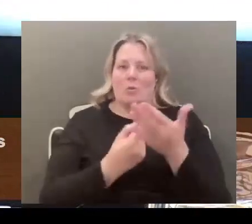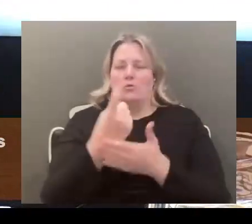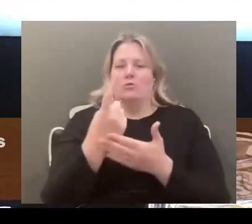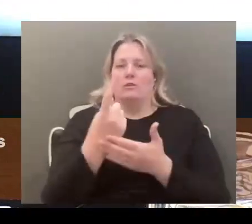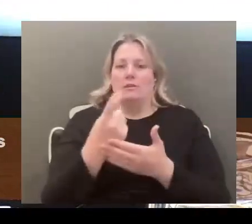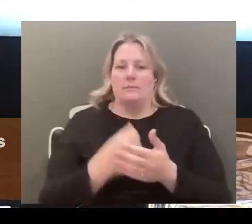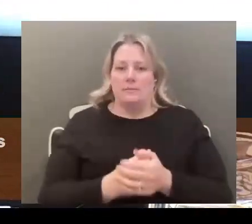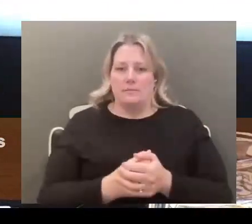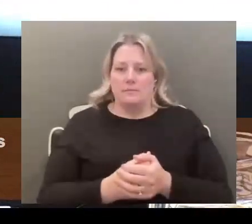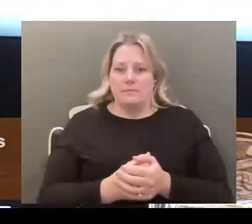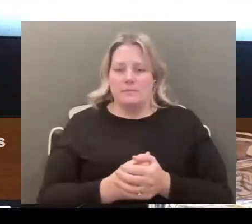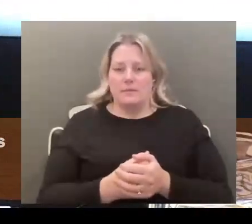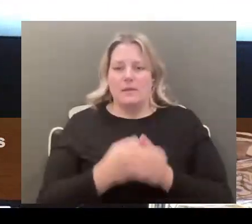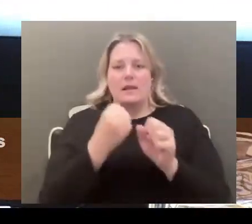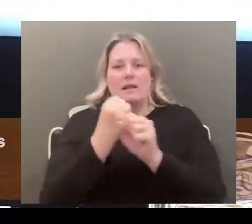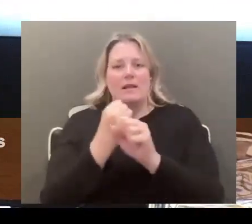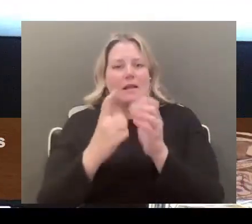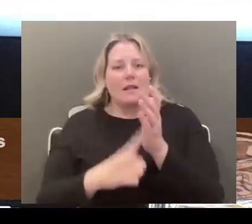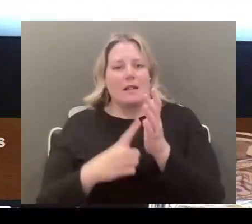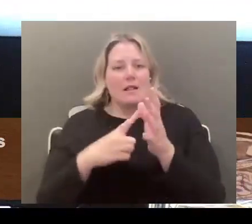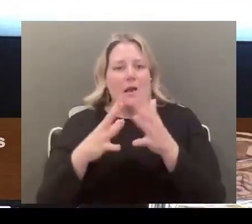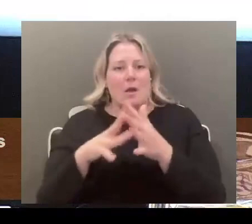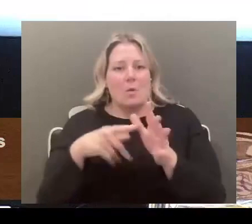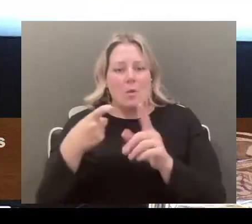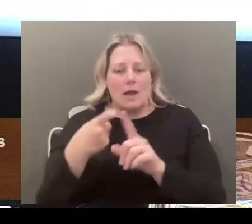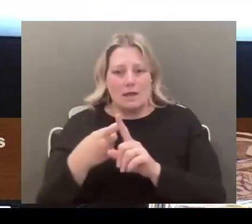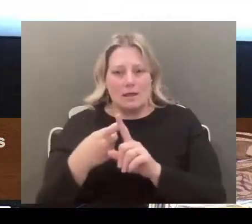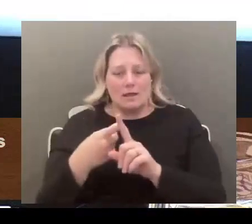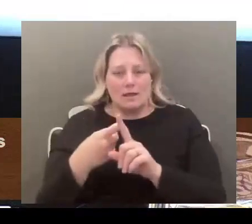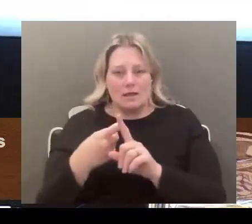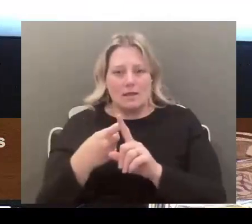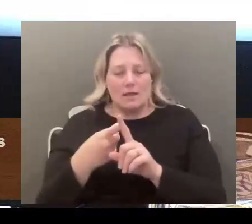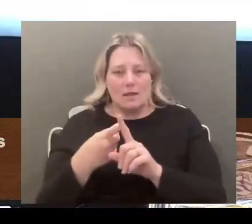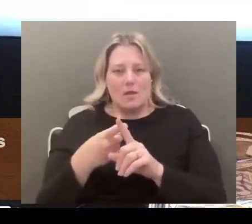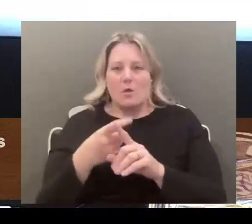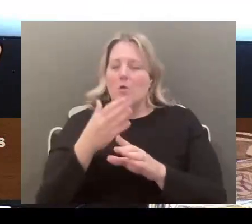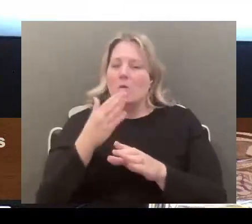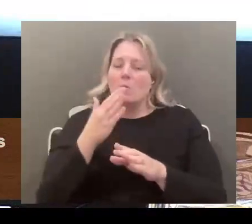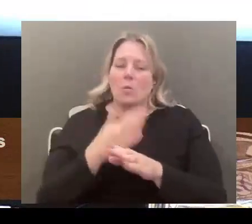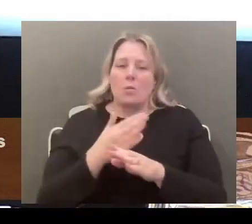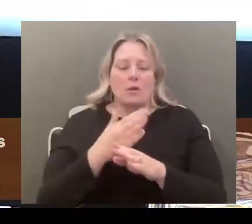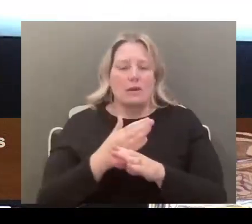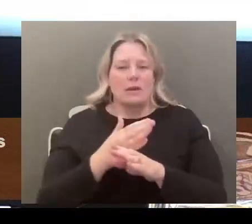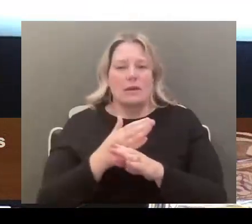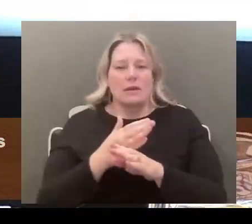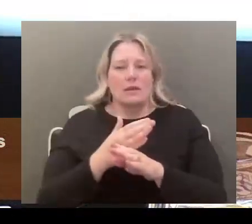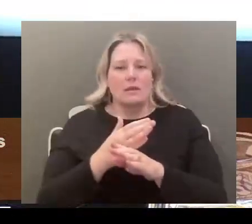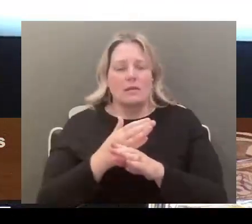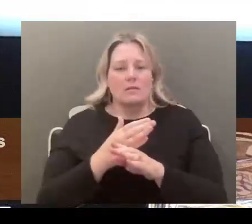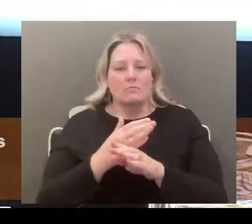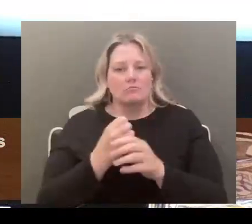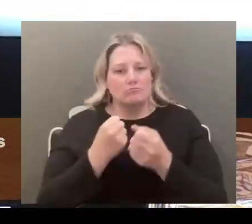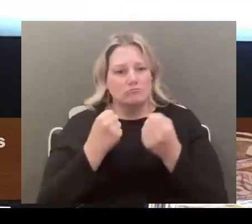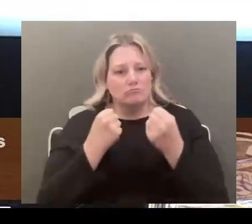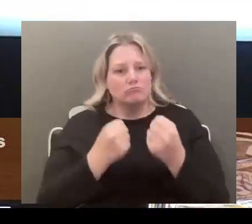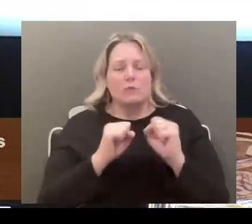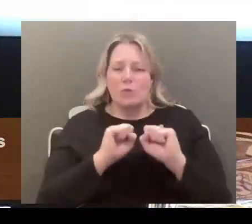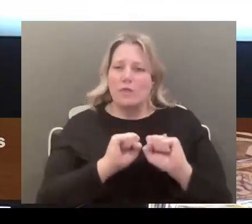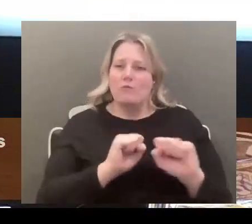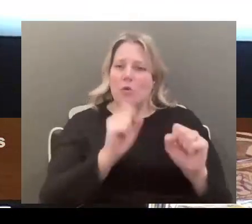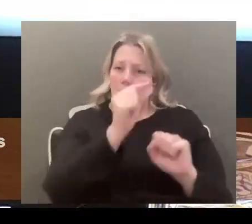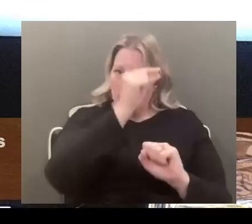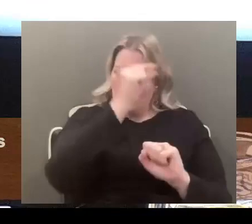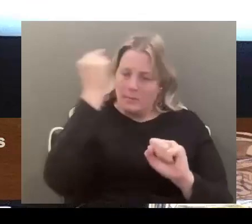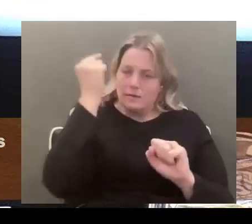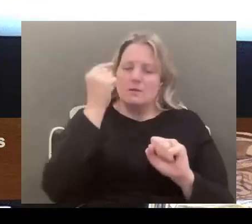GLAWAC that is working very strongly for their own purposes to achieve the economic